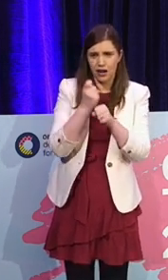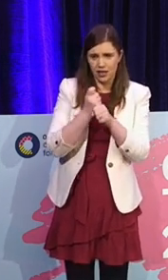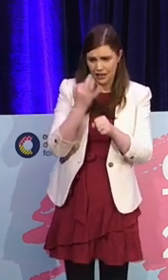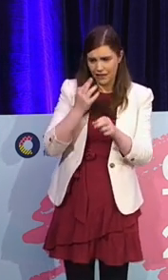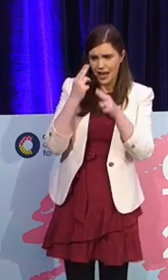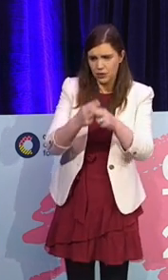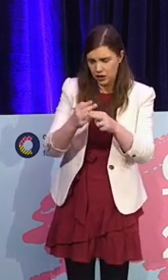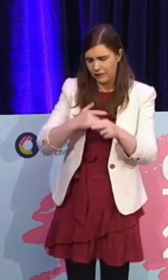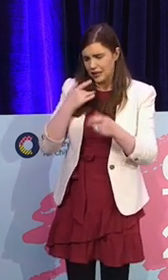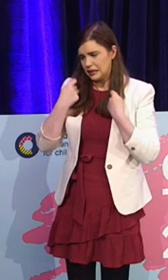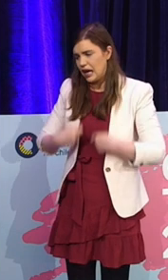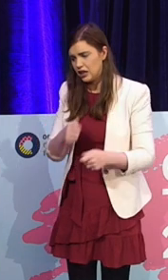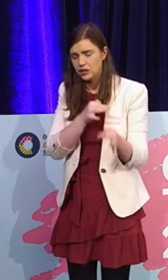out,